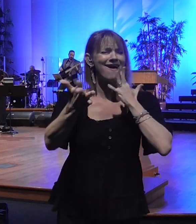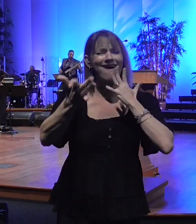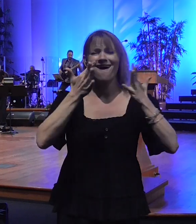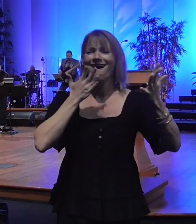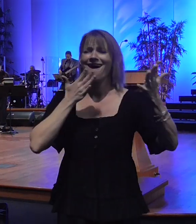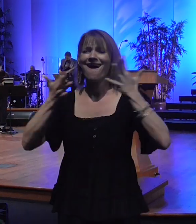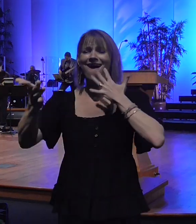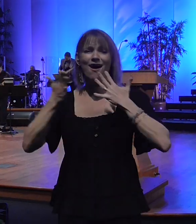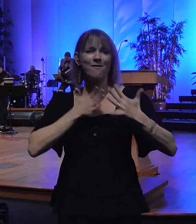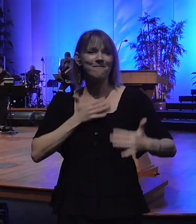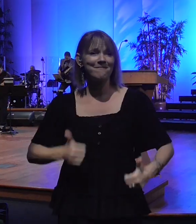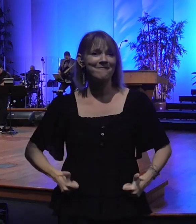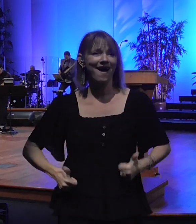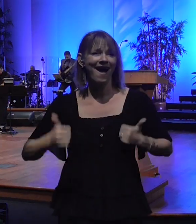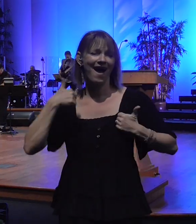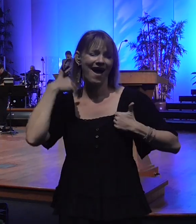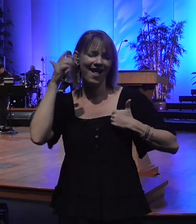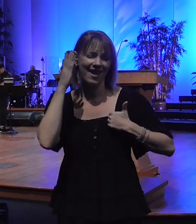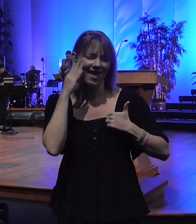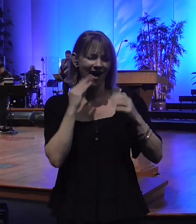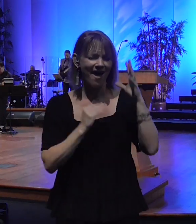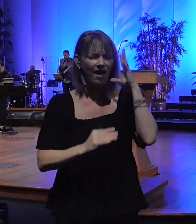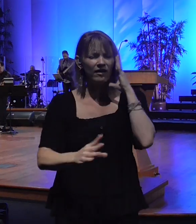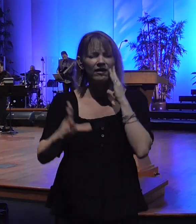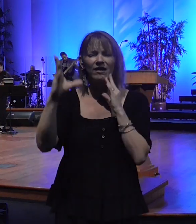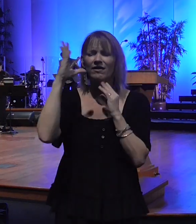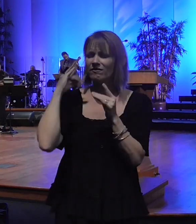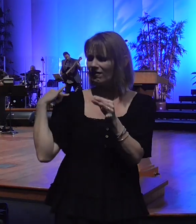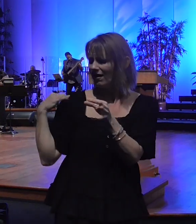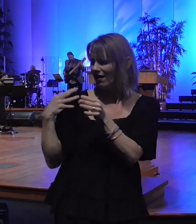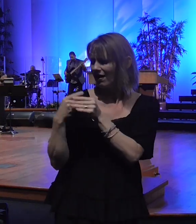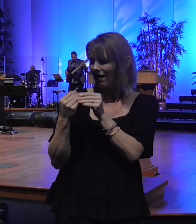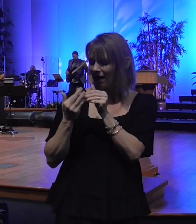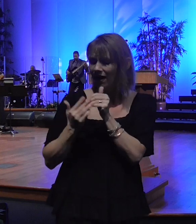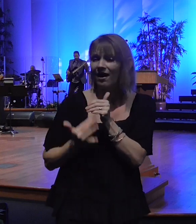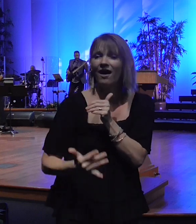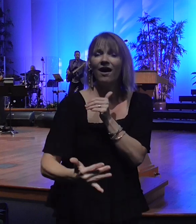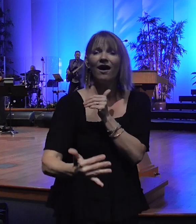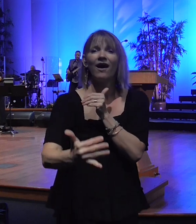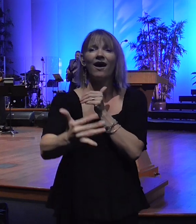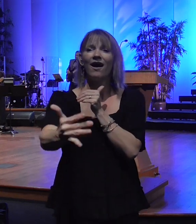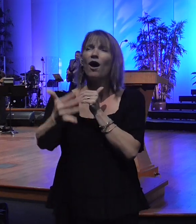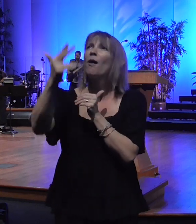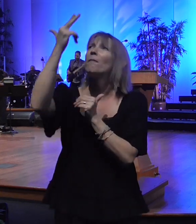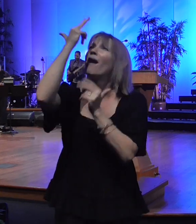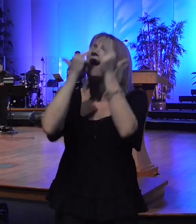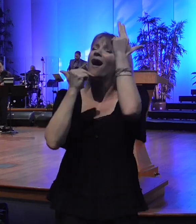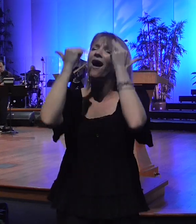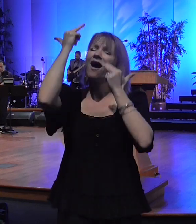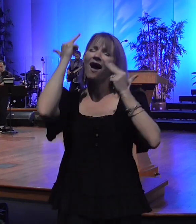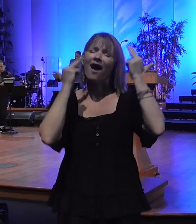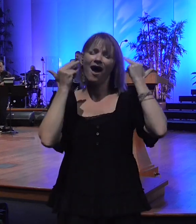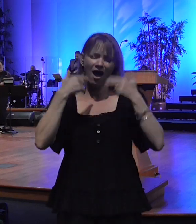of my life. Paint your picture,